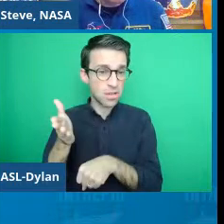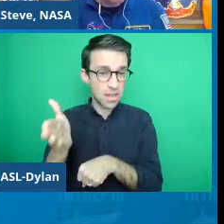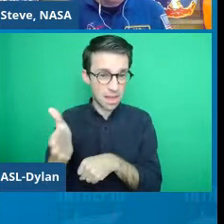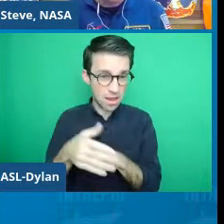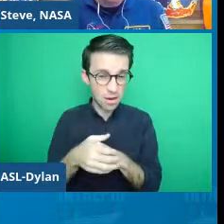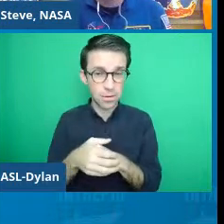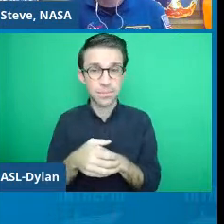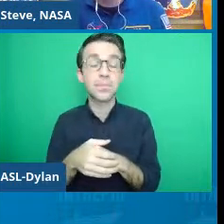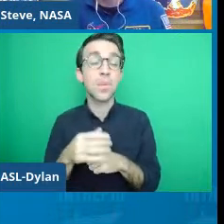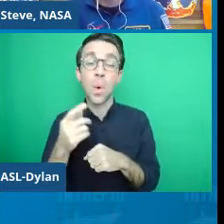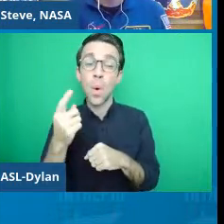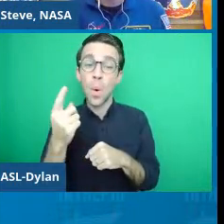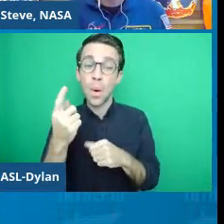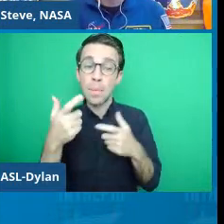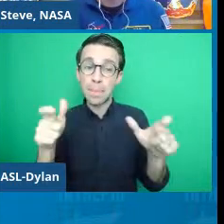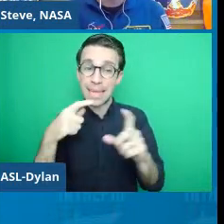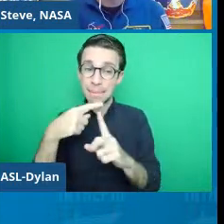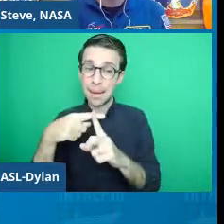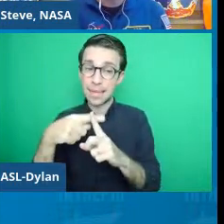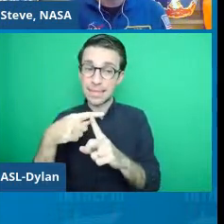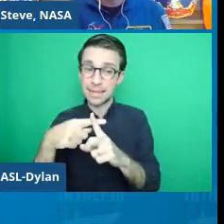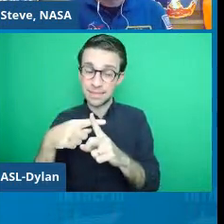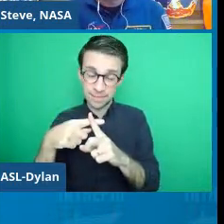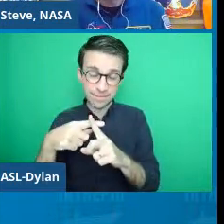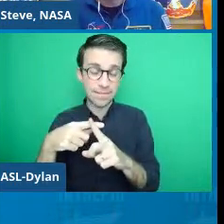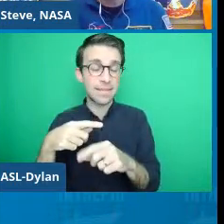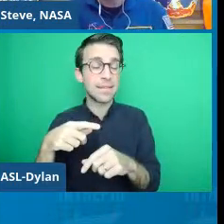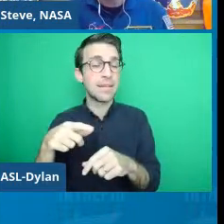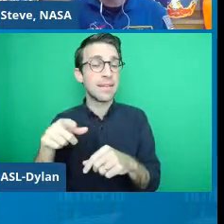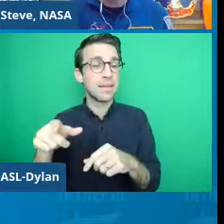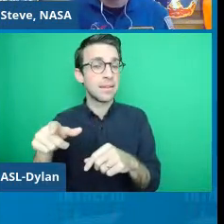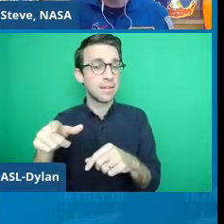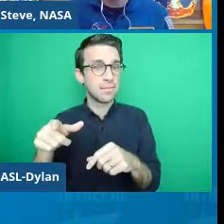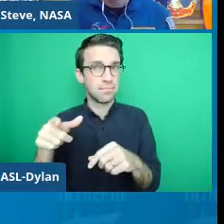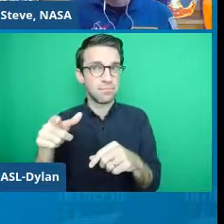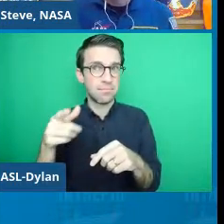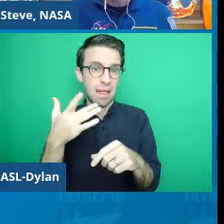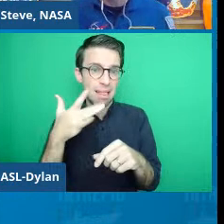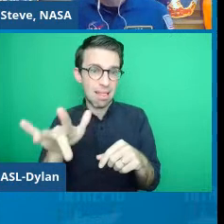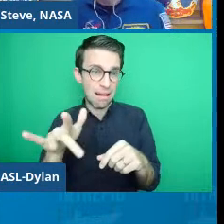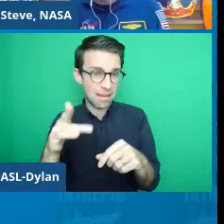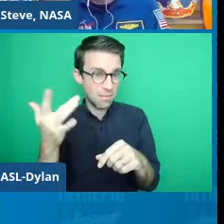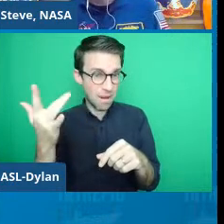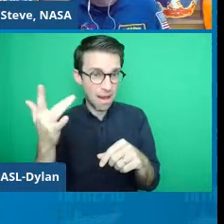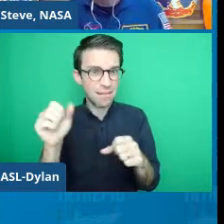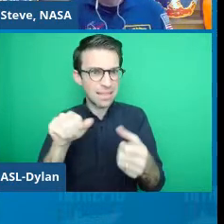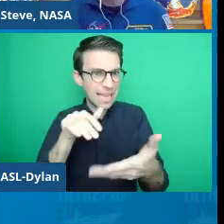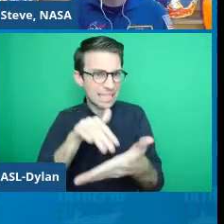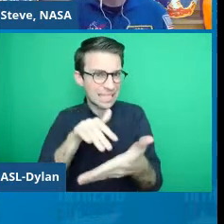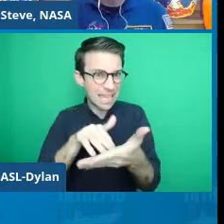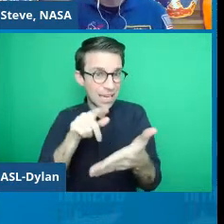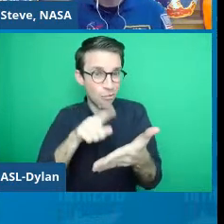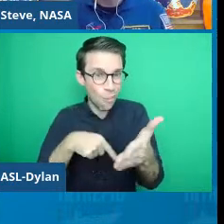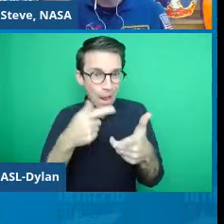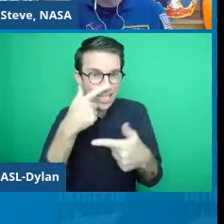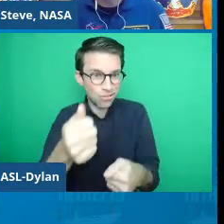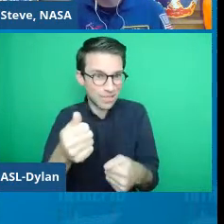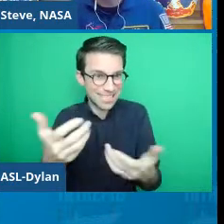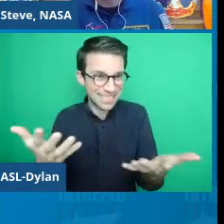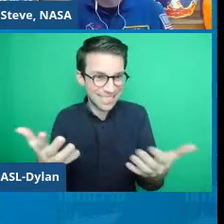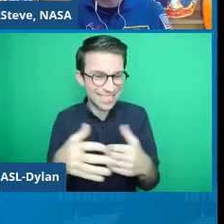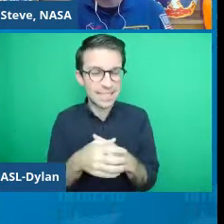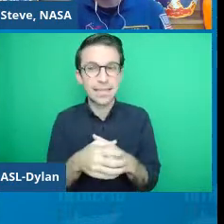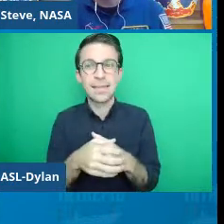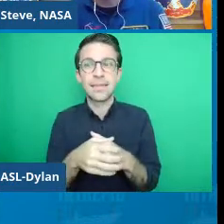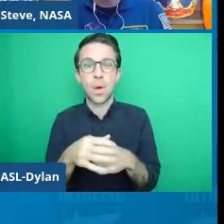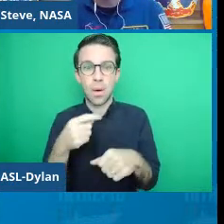big advantage at the Naval Academy or at any university or college. You kind of get to study what you want. So I really focused in on my